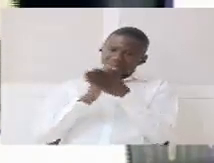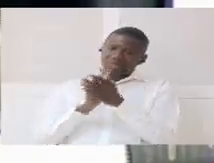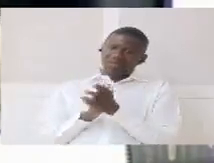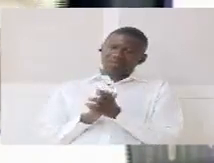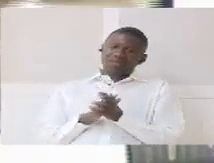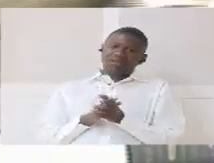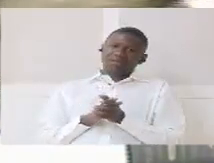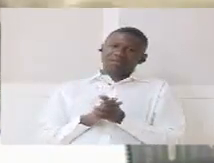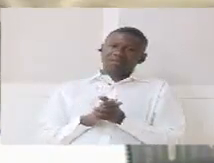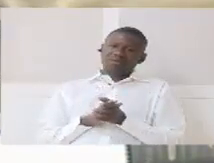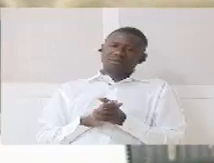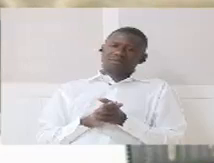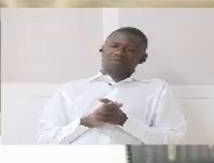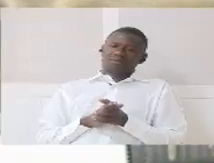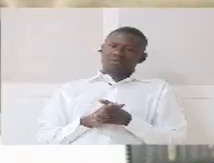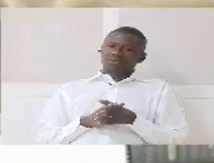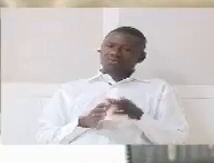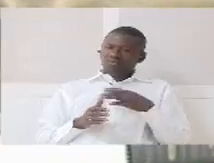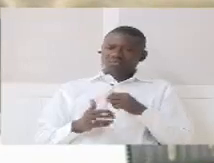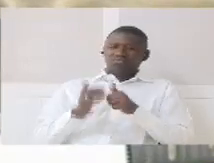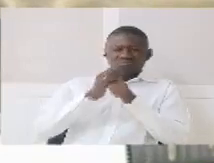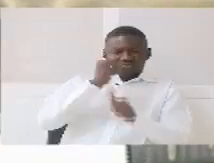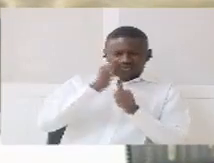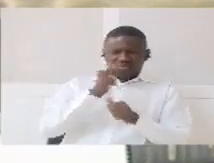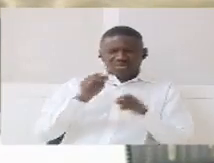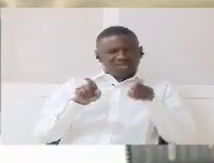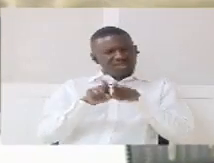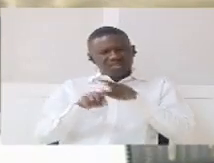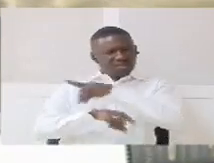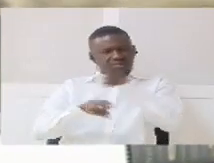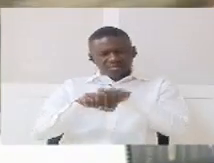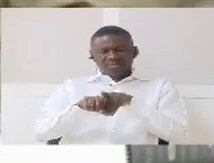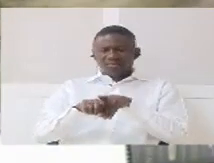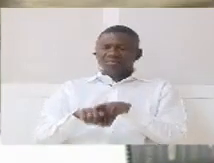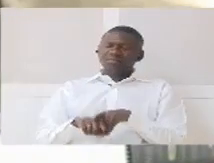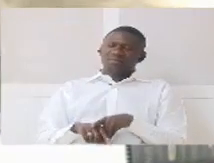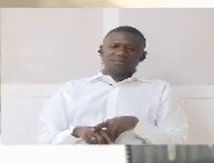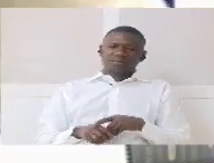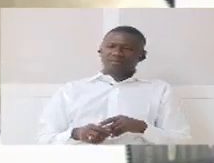cell. You go to the toilet, the same